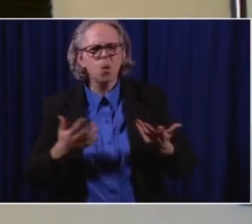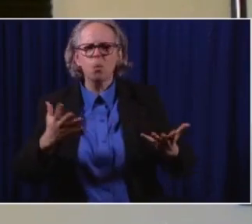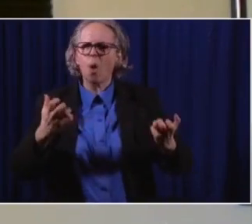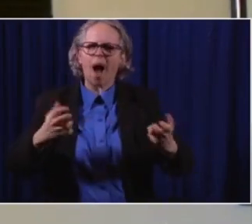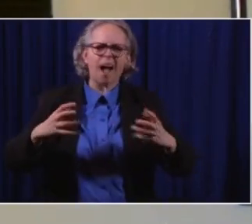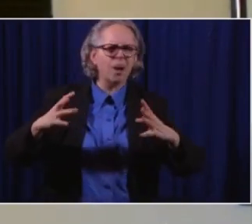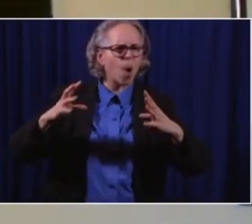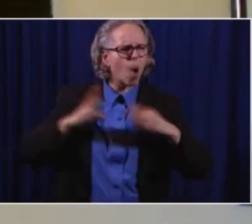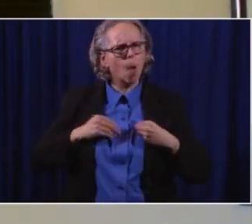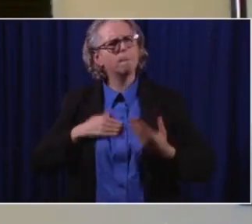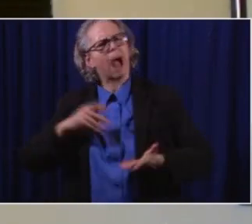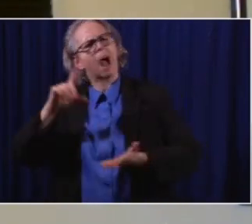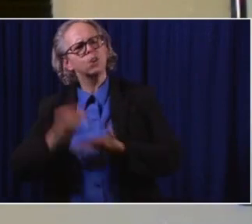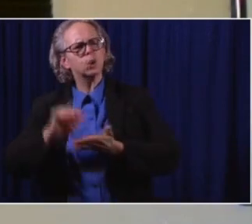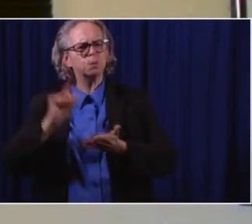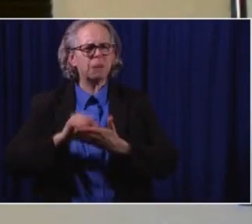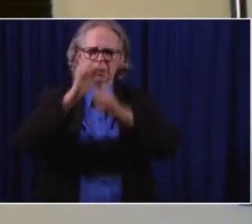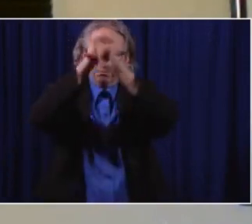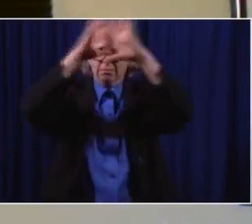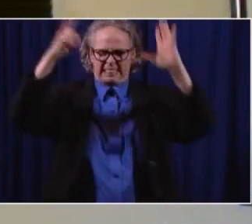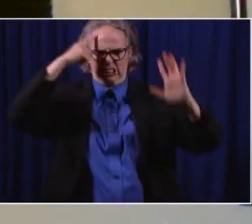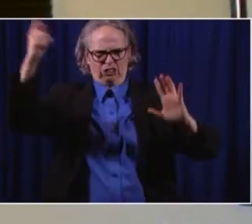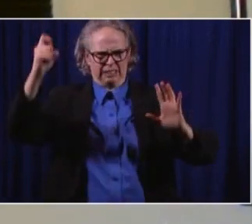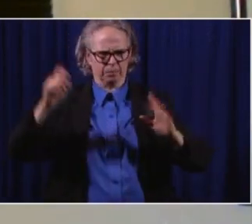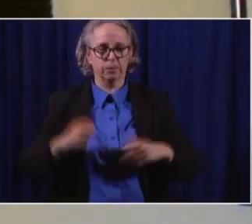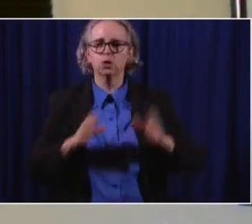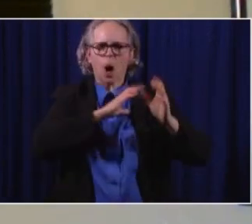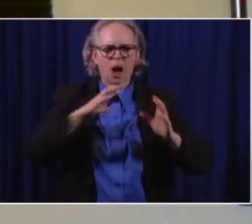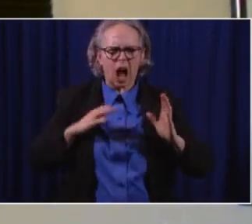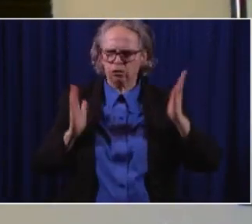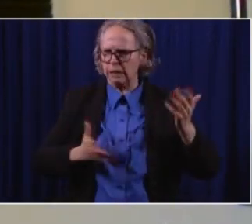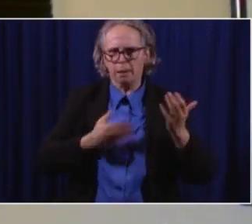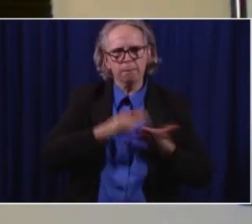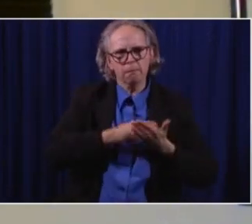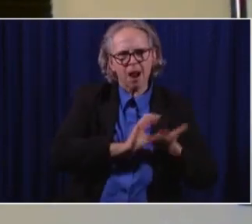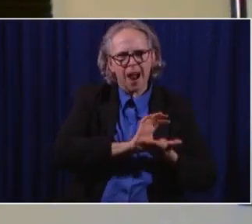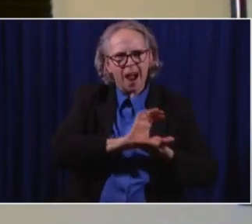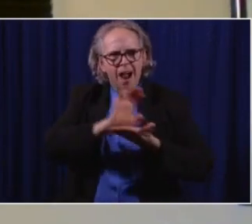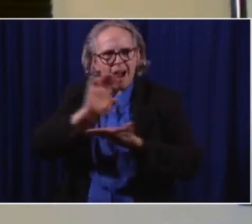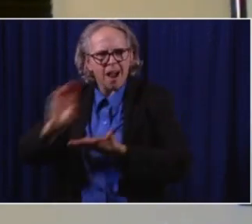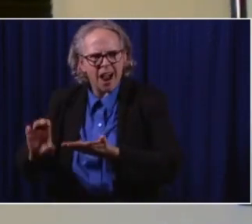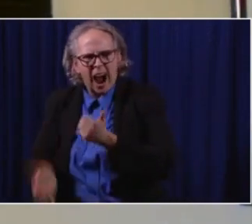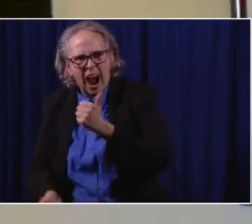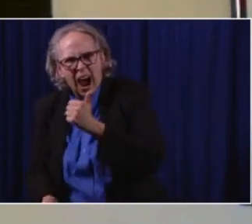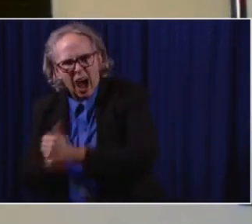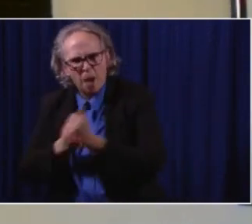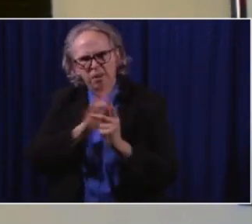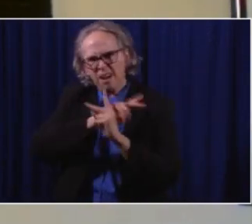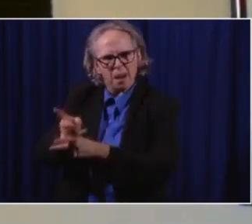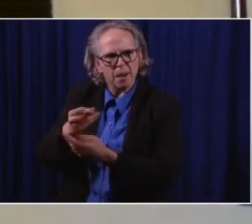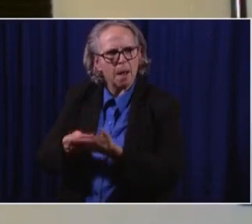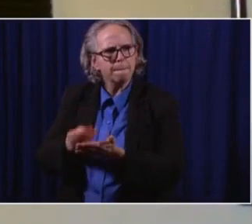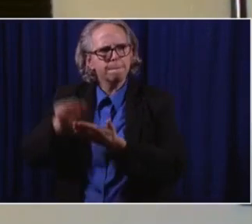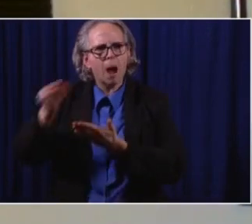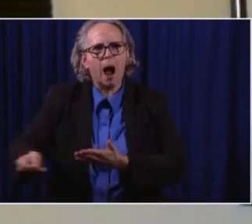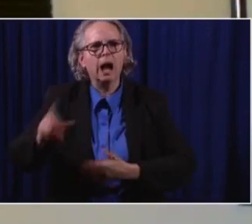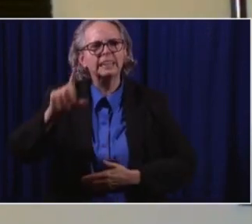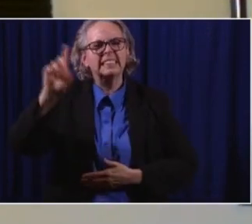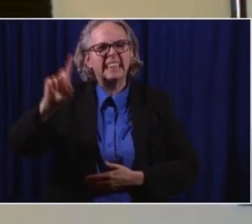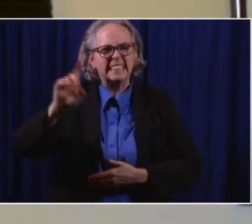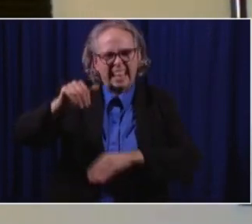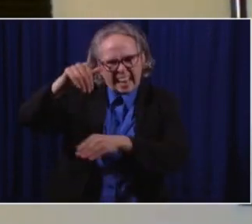Paul Sorg helped him finance the purchase of the Dayton Evening News. And he purchased the